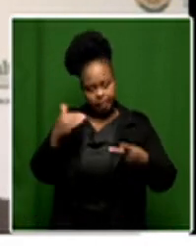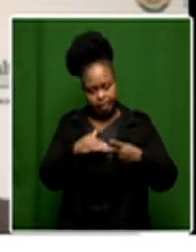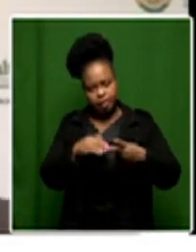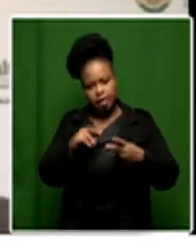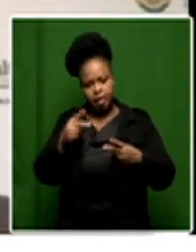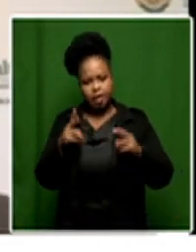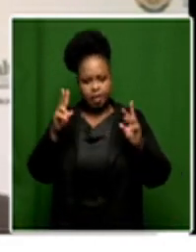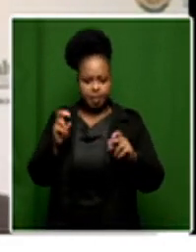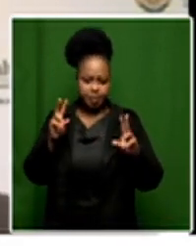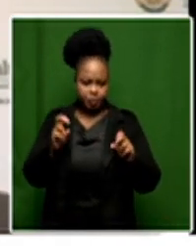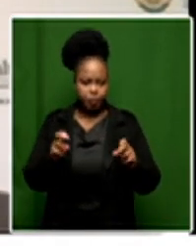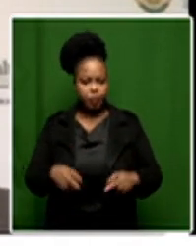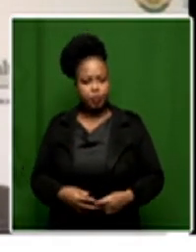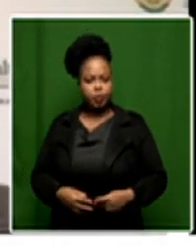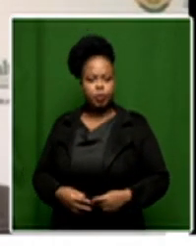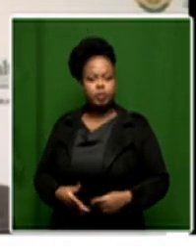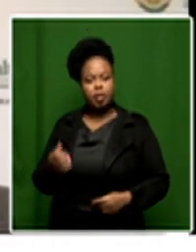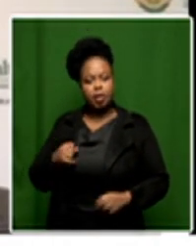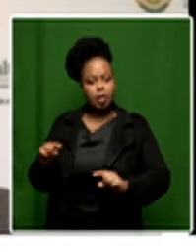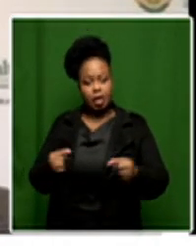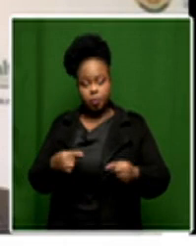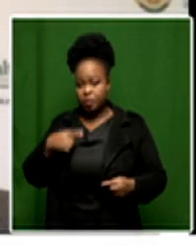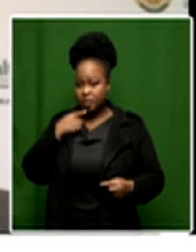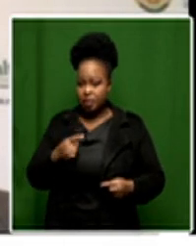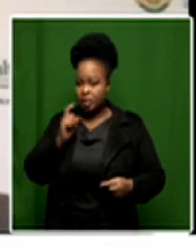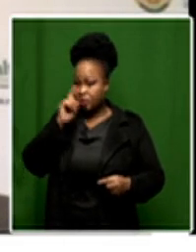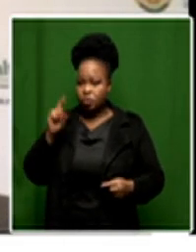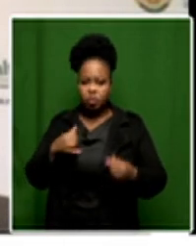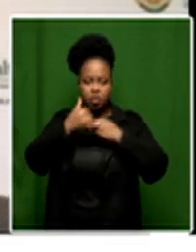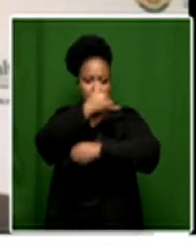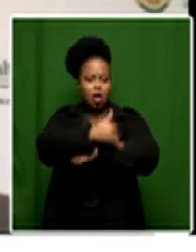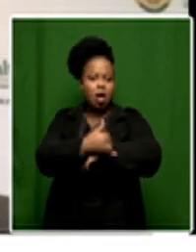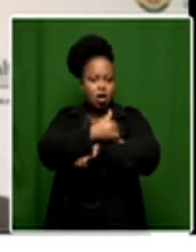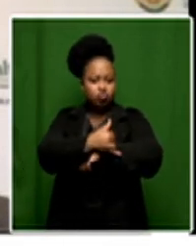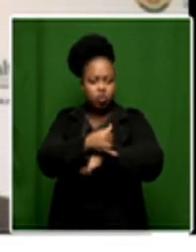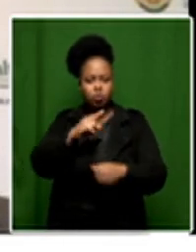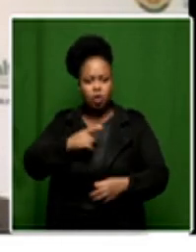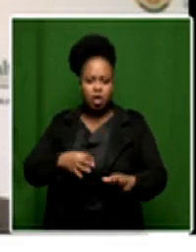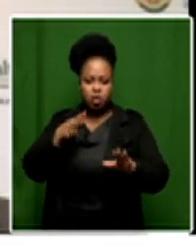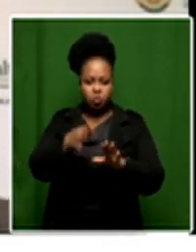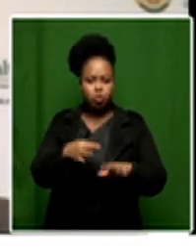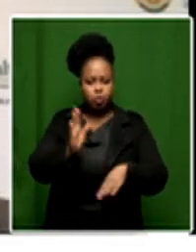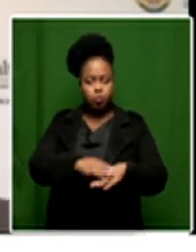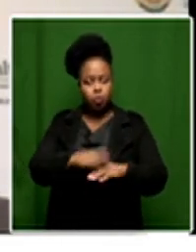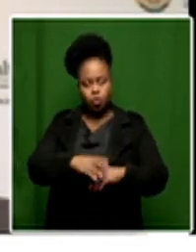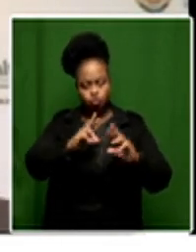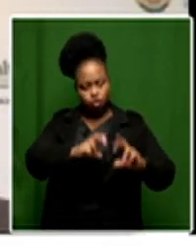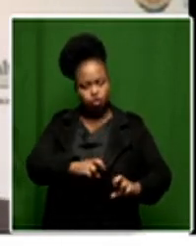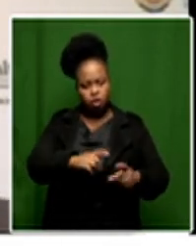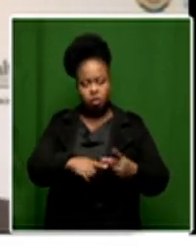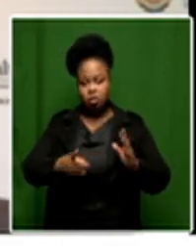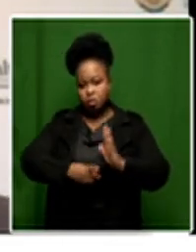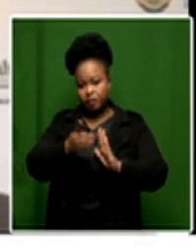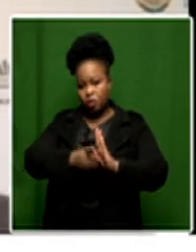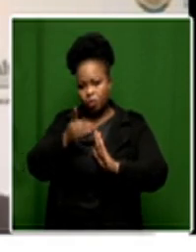that they have argued as well that those countries have put a lot of contribution to the research and development of